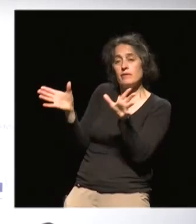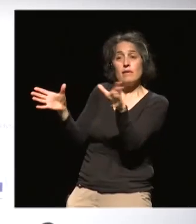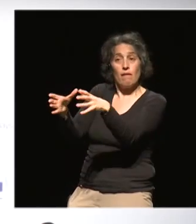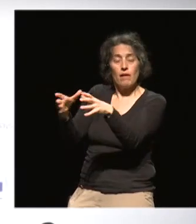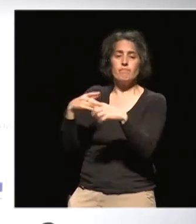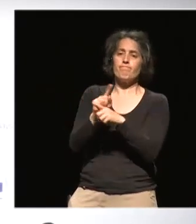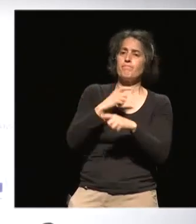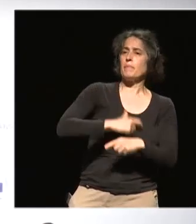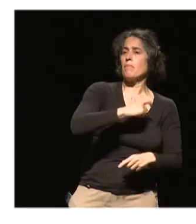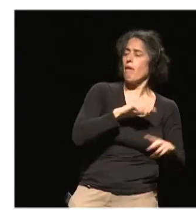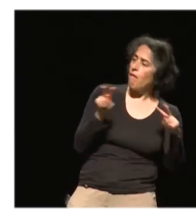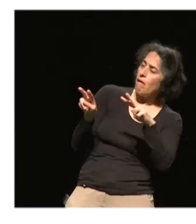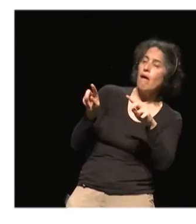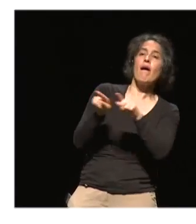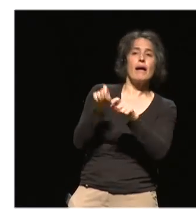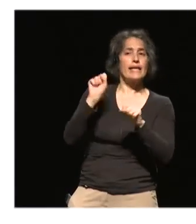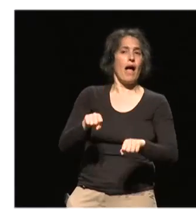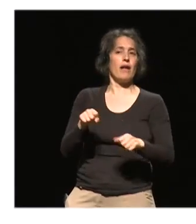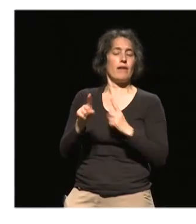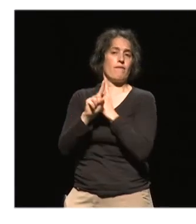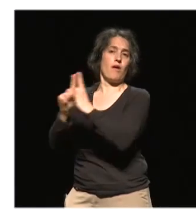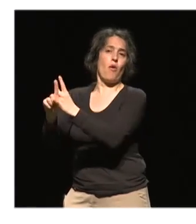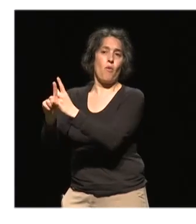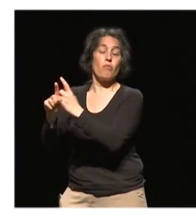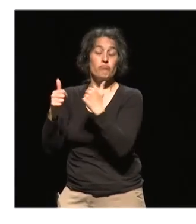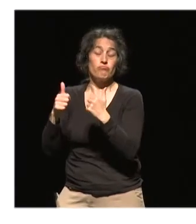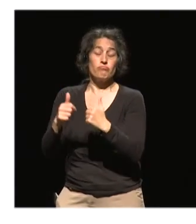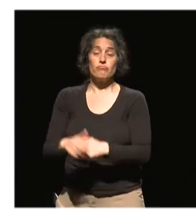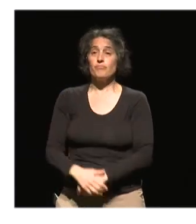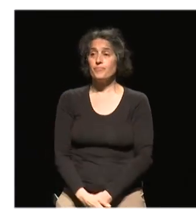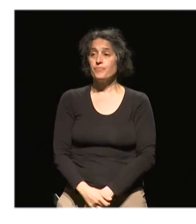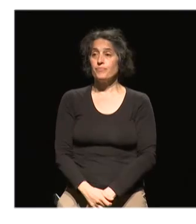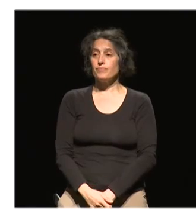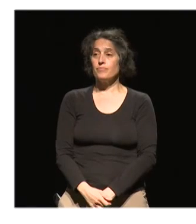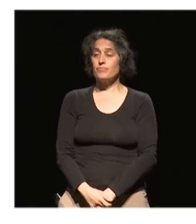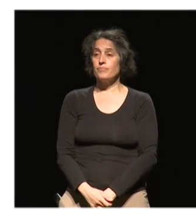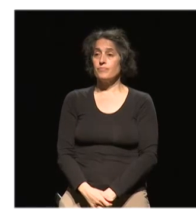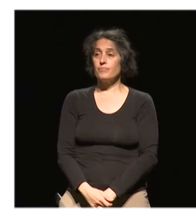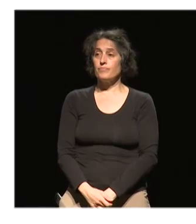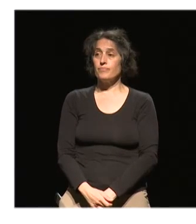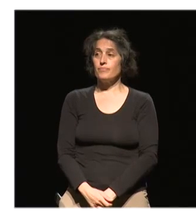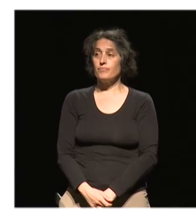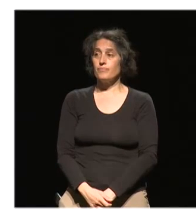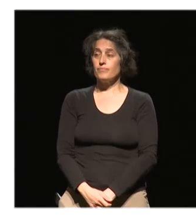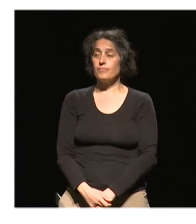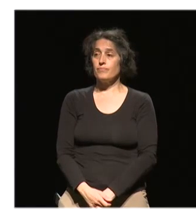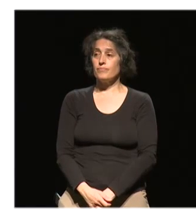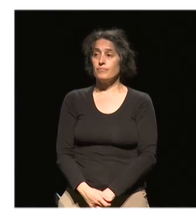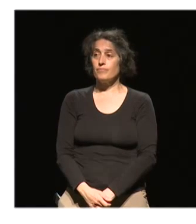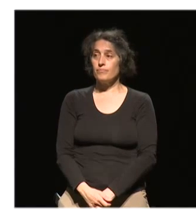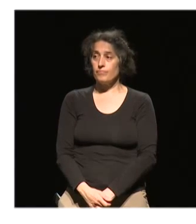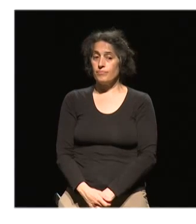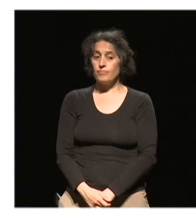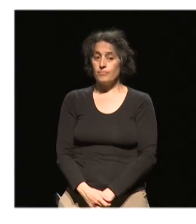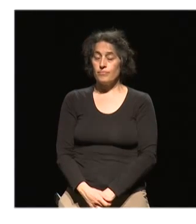buy-in. On the balance between, of course, the delivering in Paris and